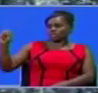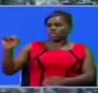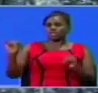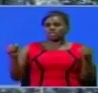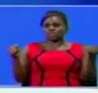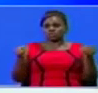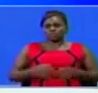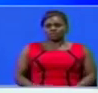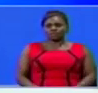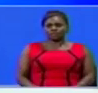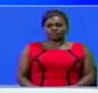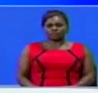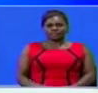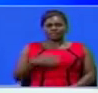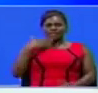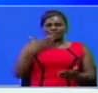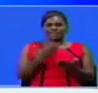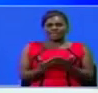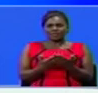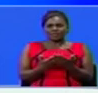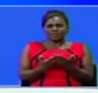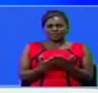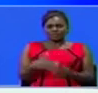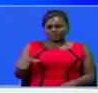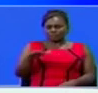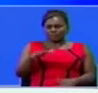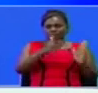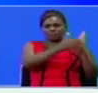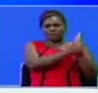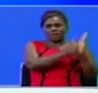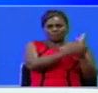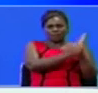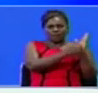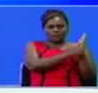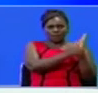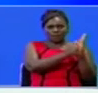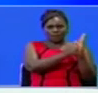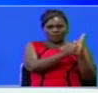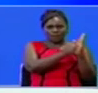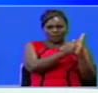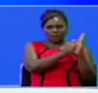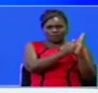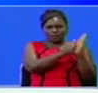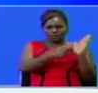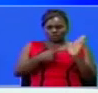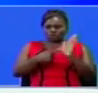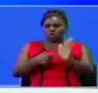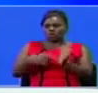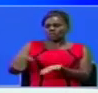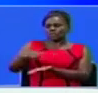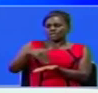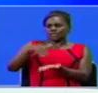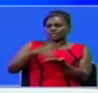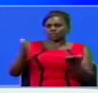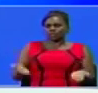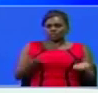News. Thank you, Joy Doreen. Environmentalists in Watamu have set up an eco-world demonstrating center to